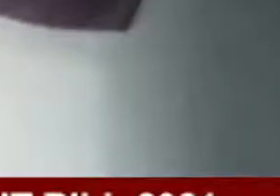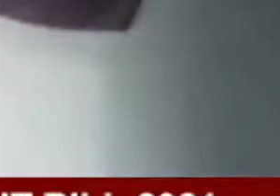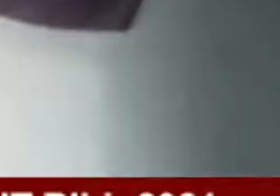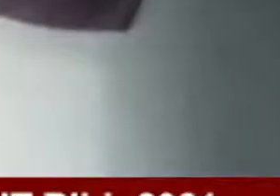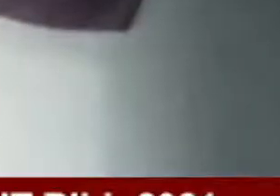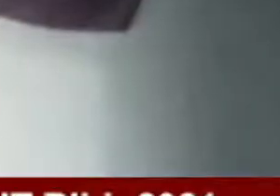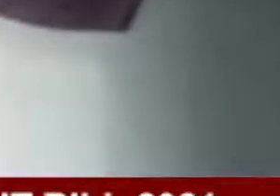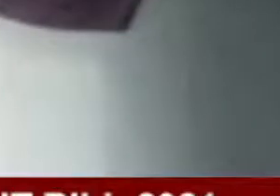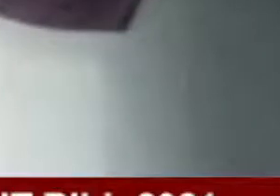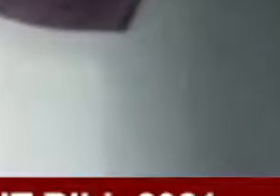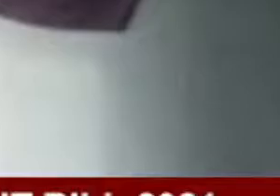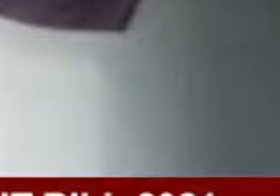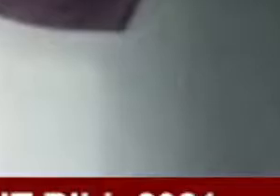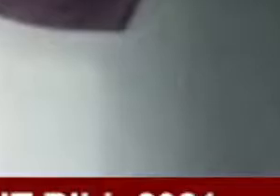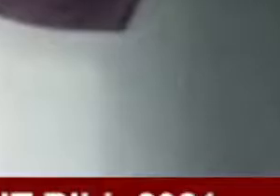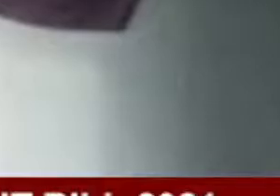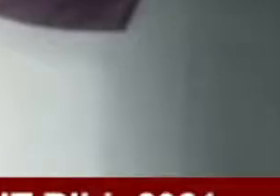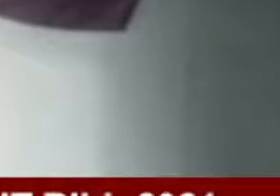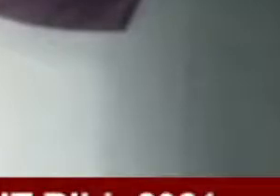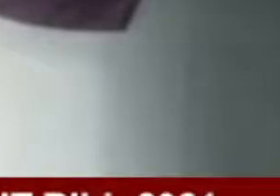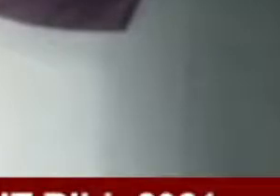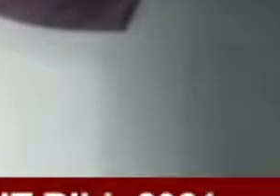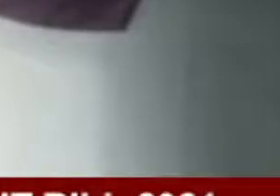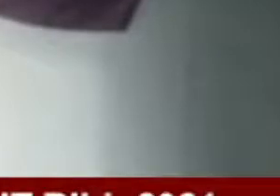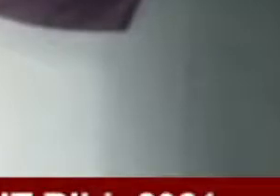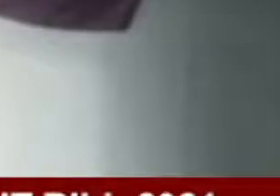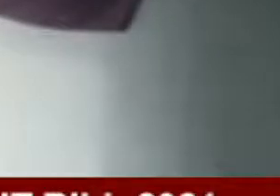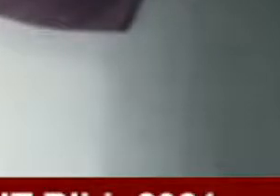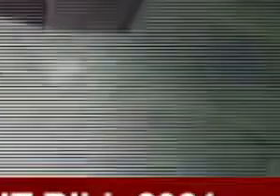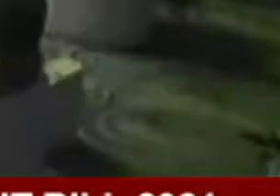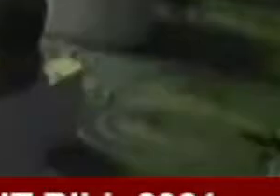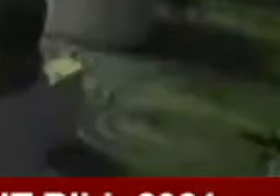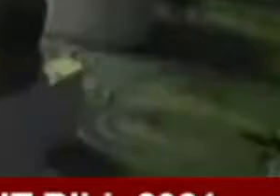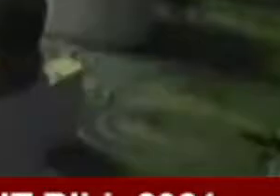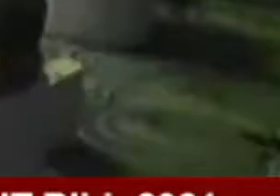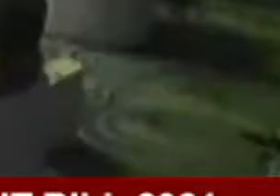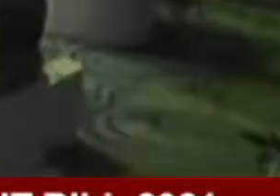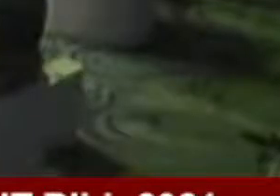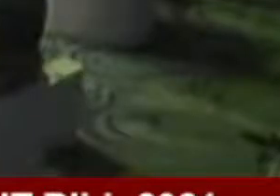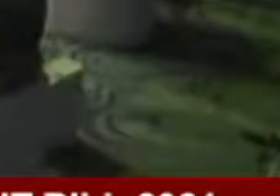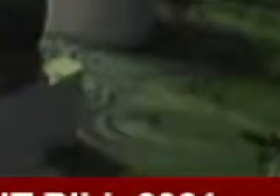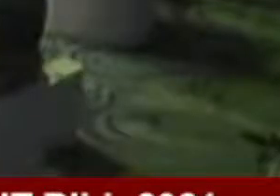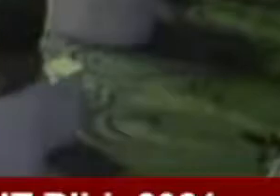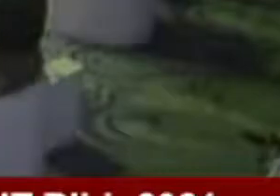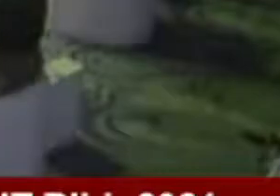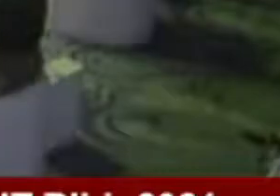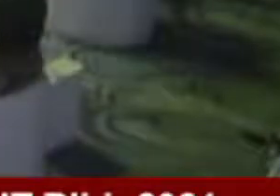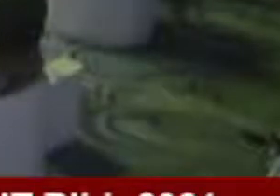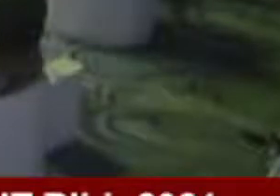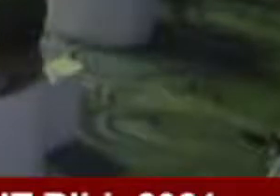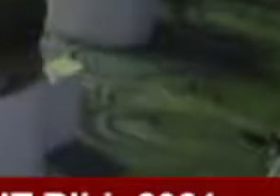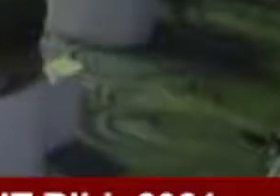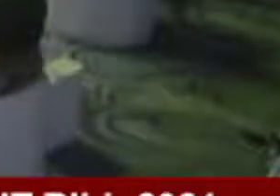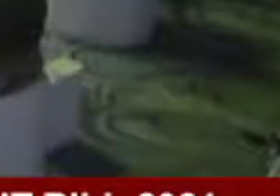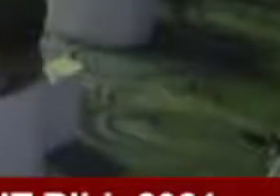or even the governorship elections that would precede the 2023 elections. So it's very, very